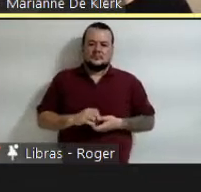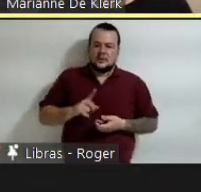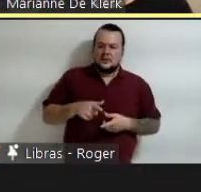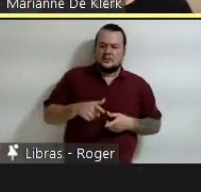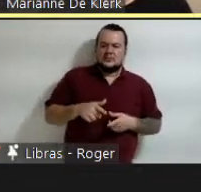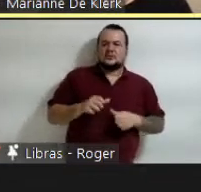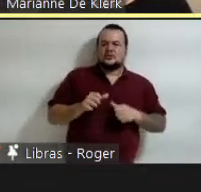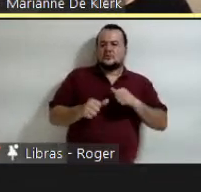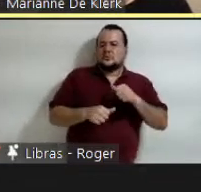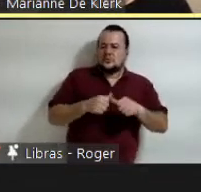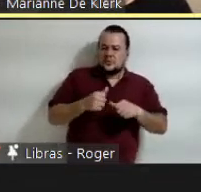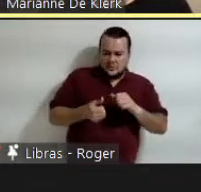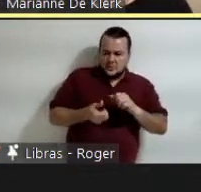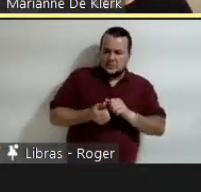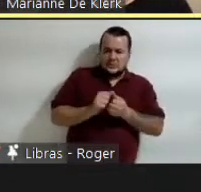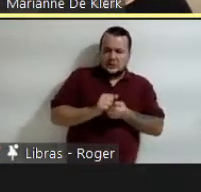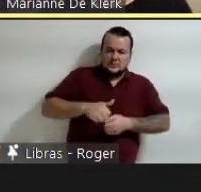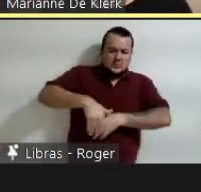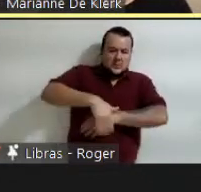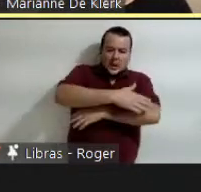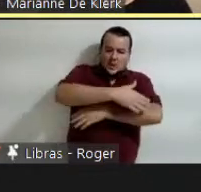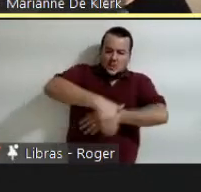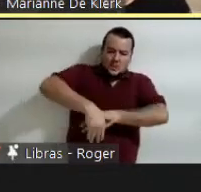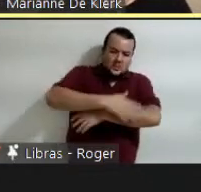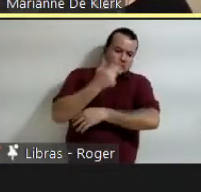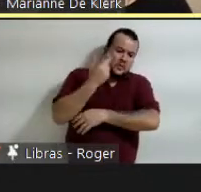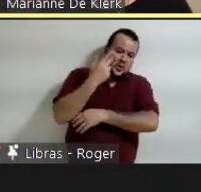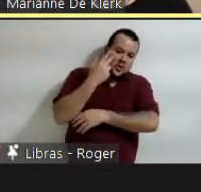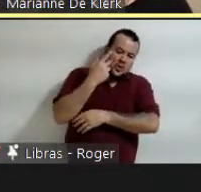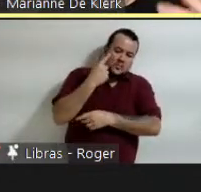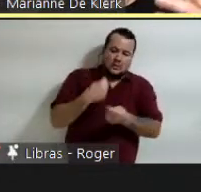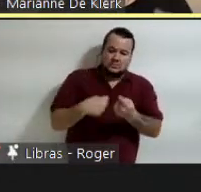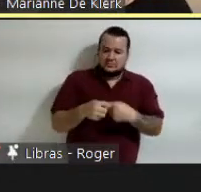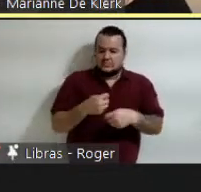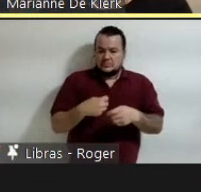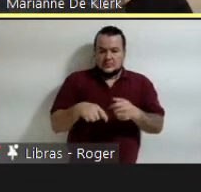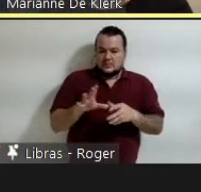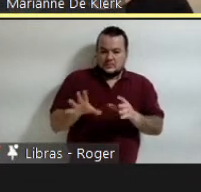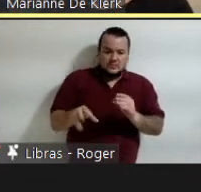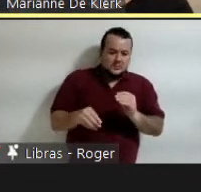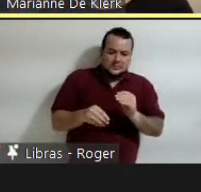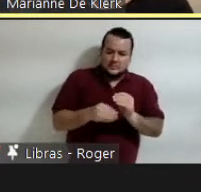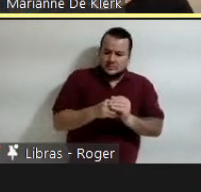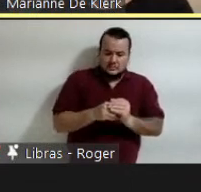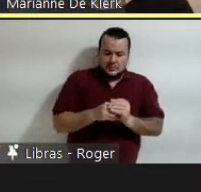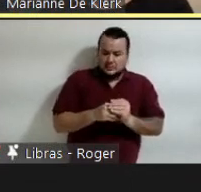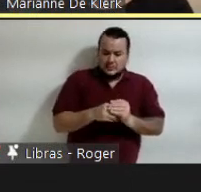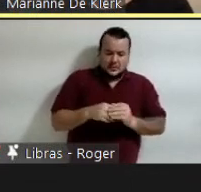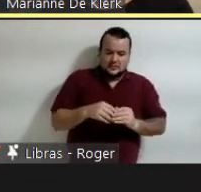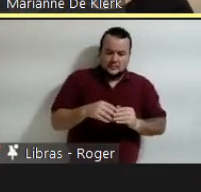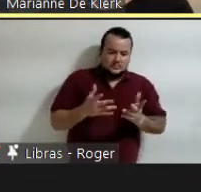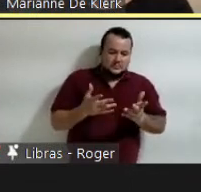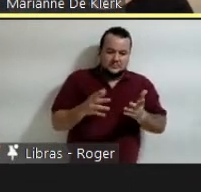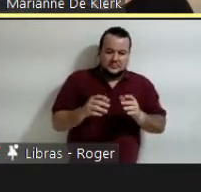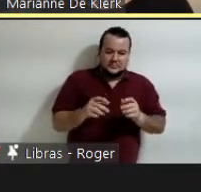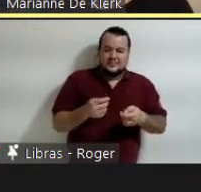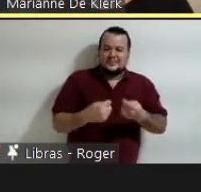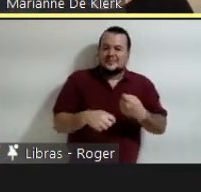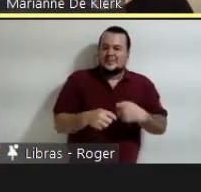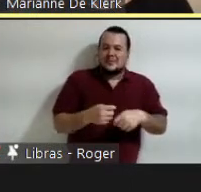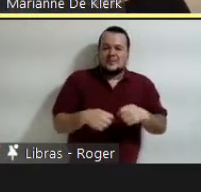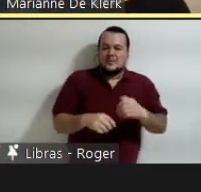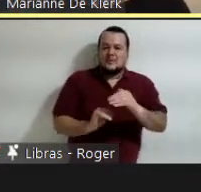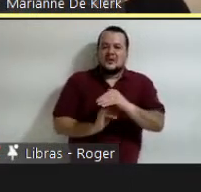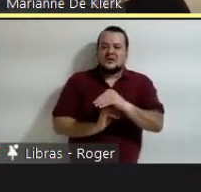actually complements existing trading. The informal trading, of course, speaks to new users, and it gives people a foothold in the city. So on top